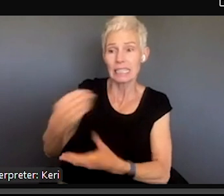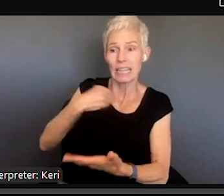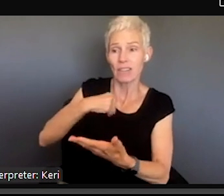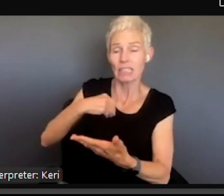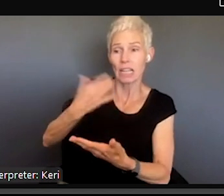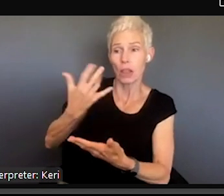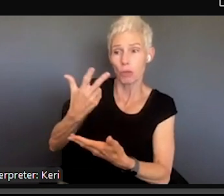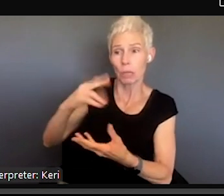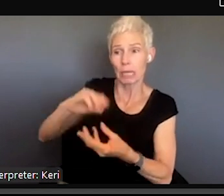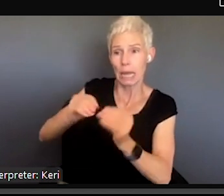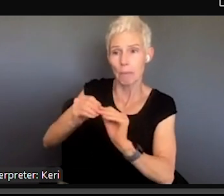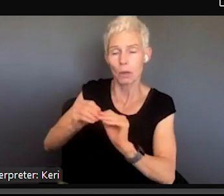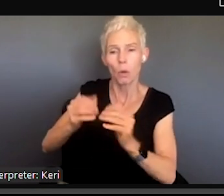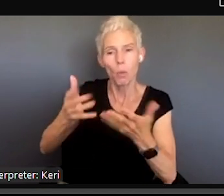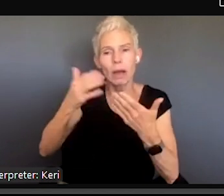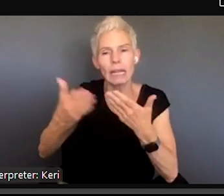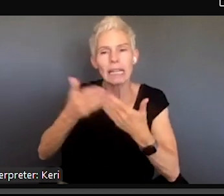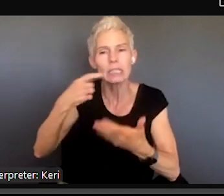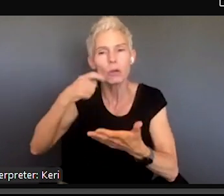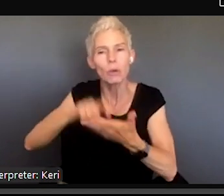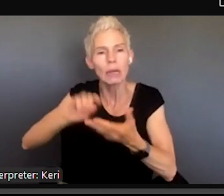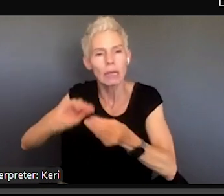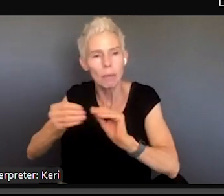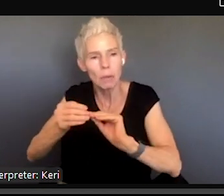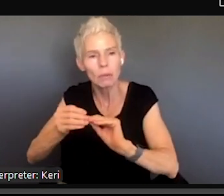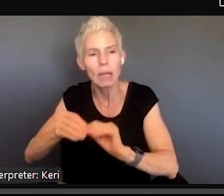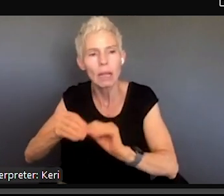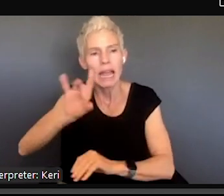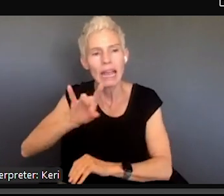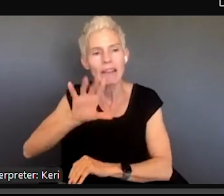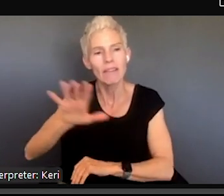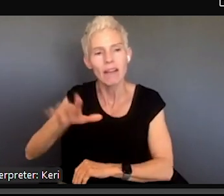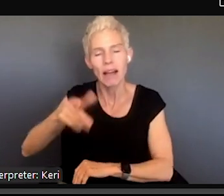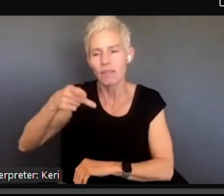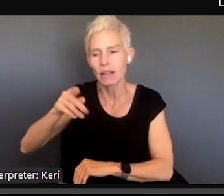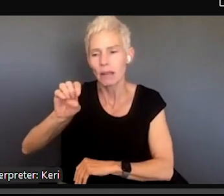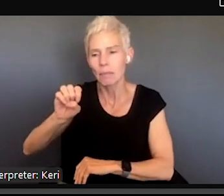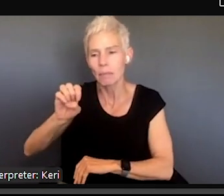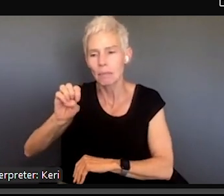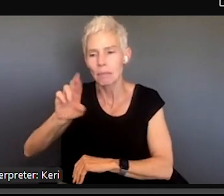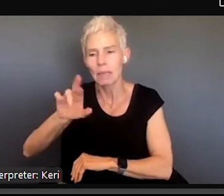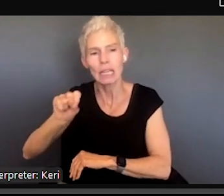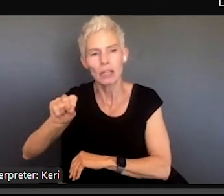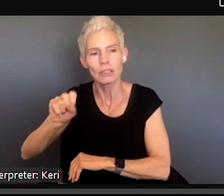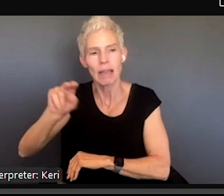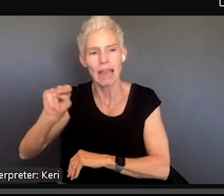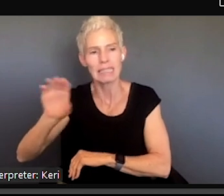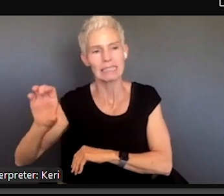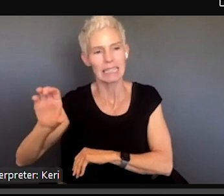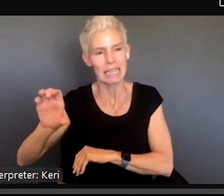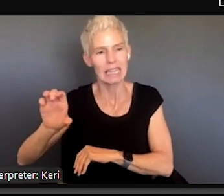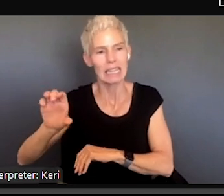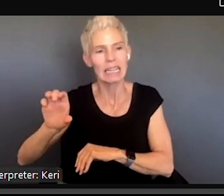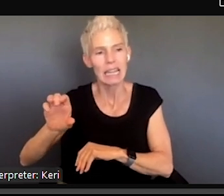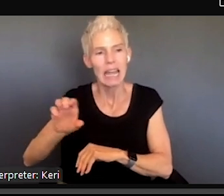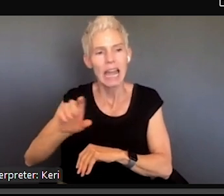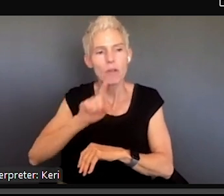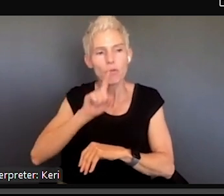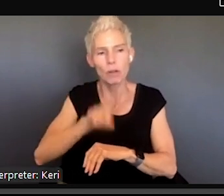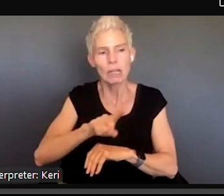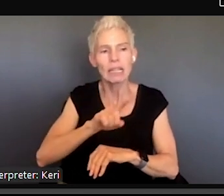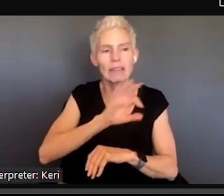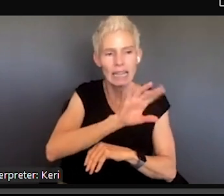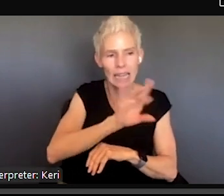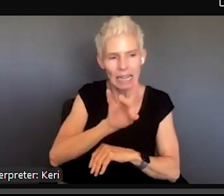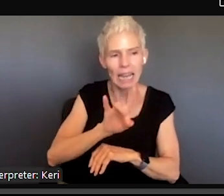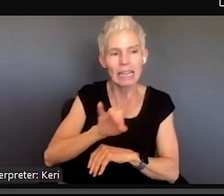here to have an easily recognizable number. For us, that's 855 Peers NC. There is a formal MOU between 988 and the Pure Warmline,